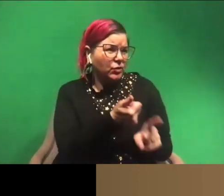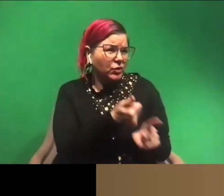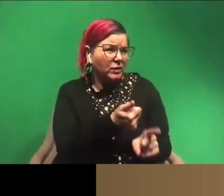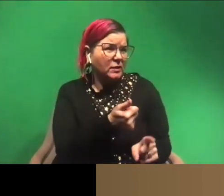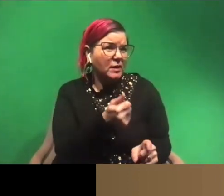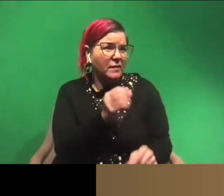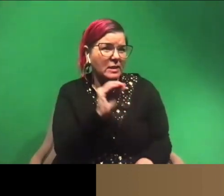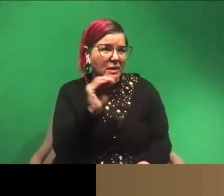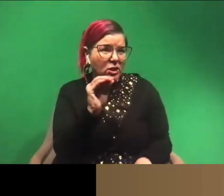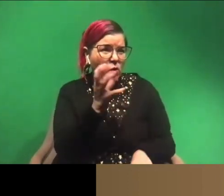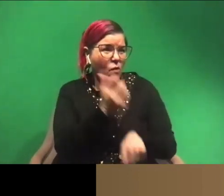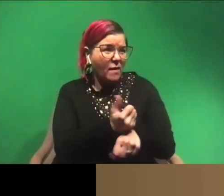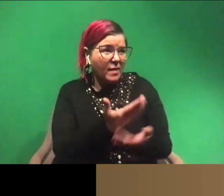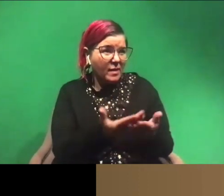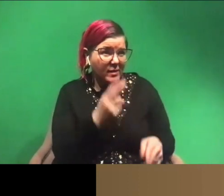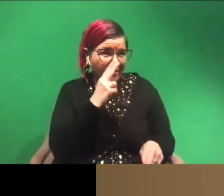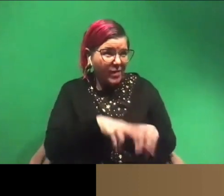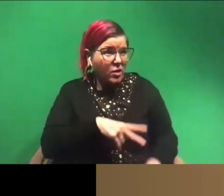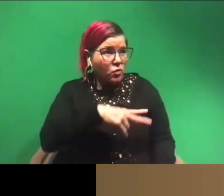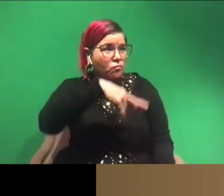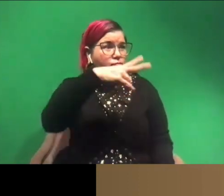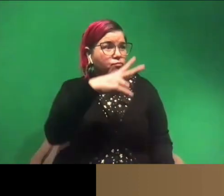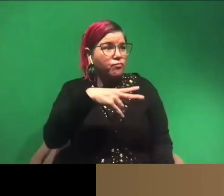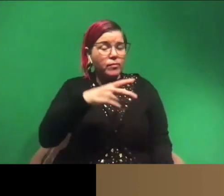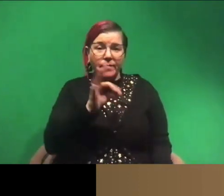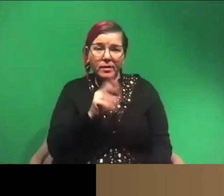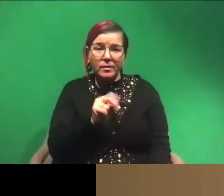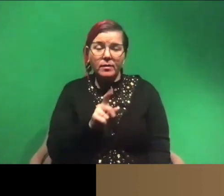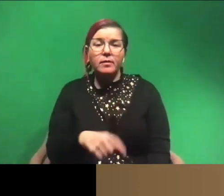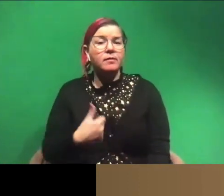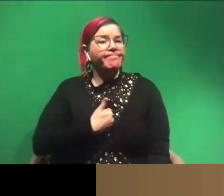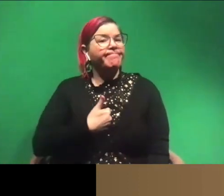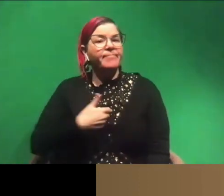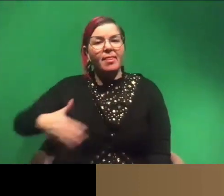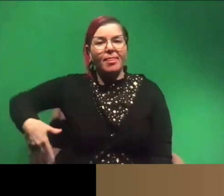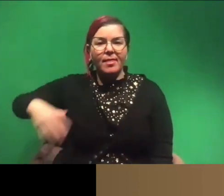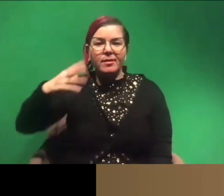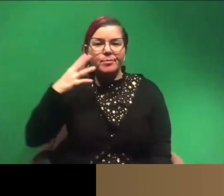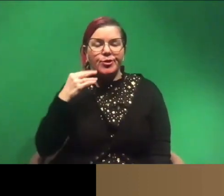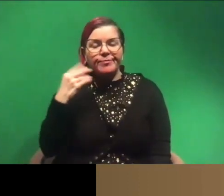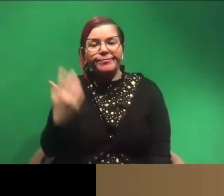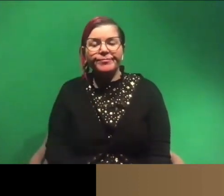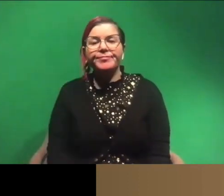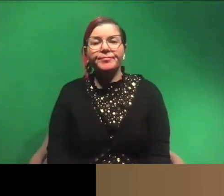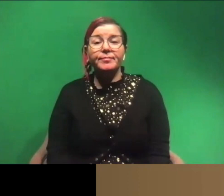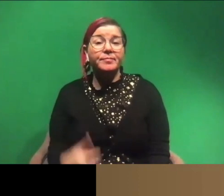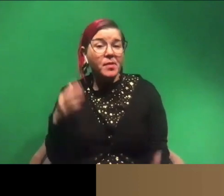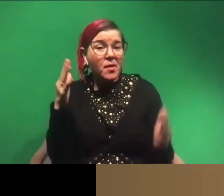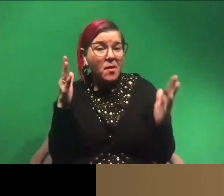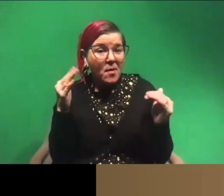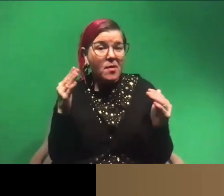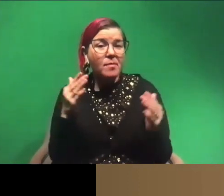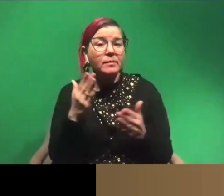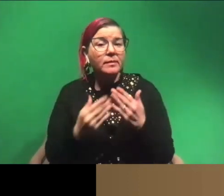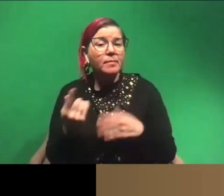zero gravity stuff? And is that fun to float? So I have not. But I'm really hoping to get to do a